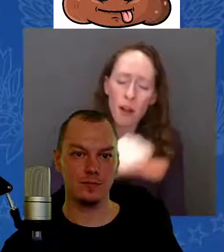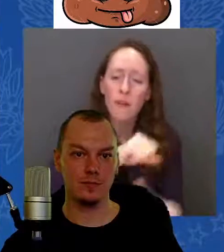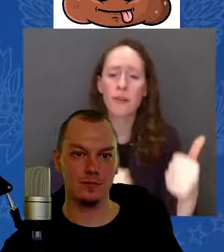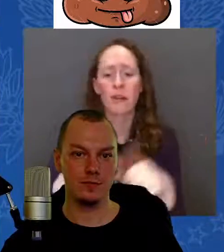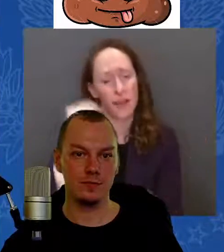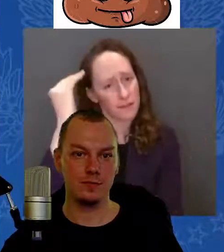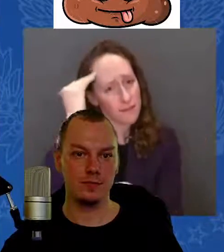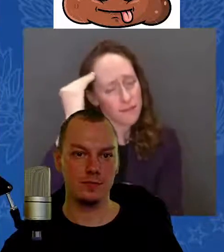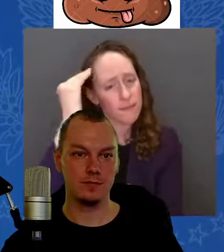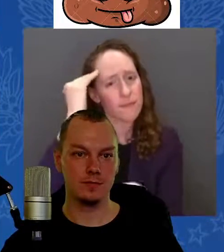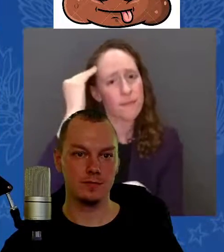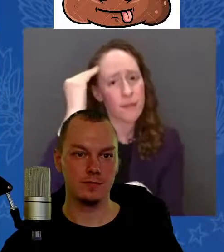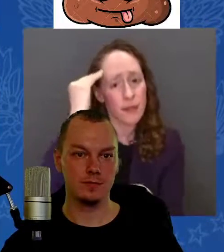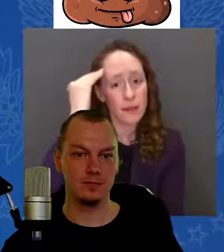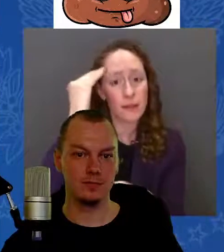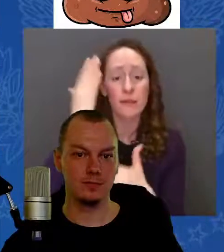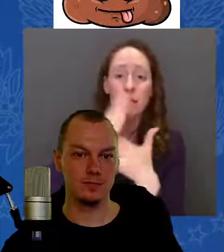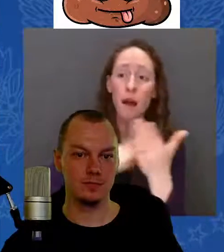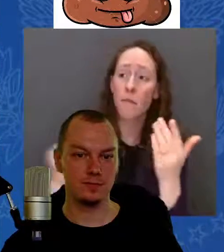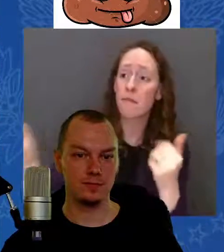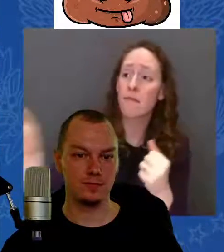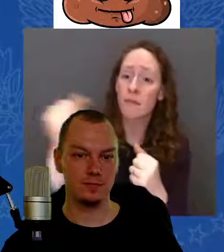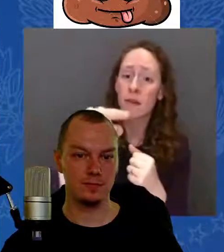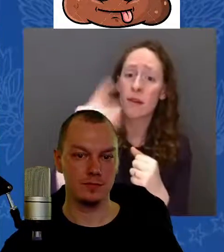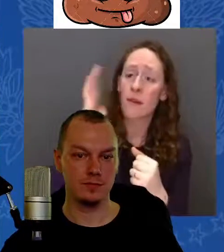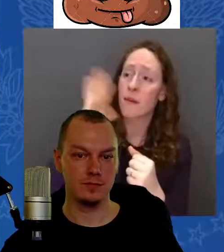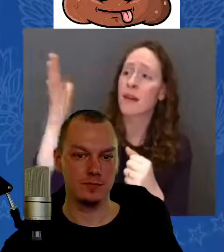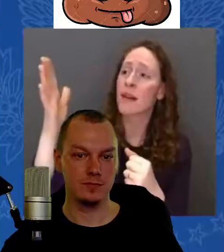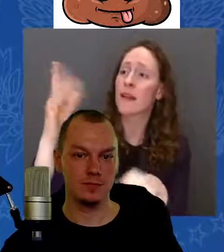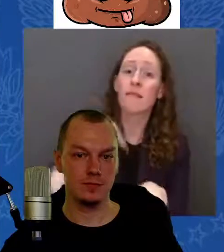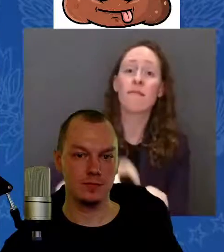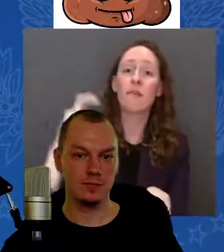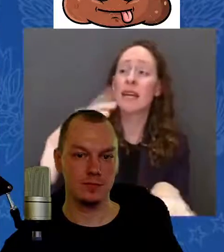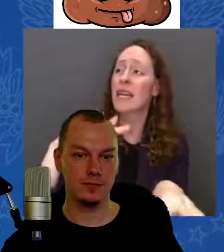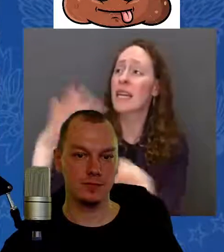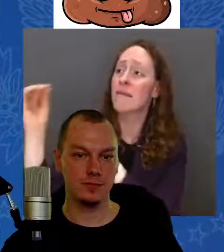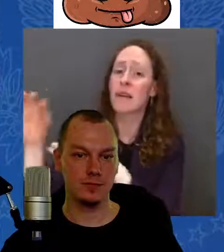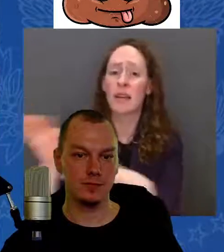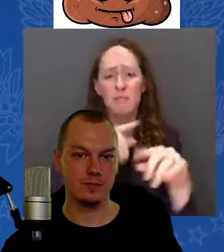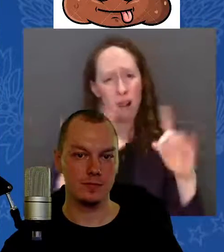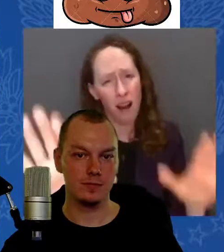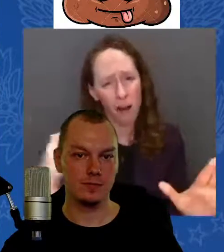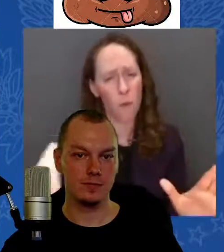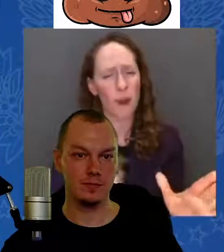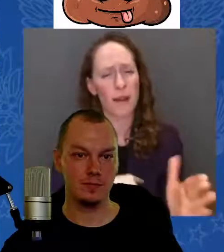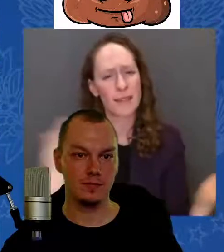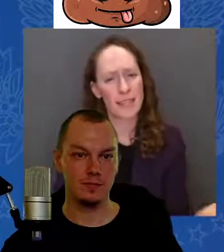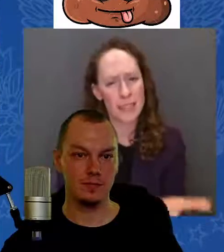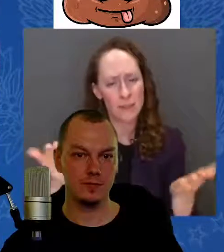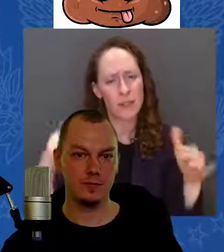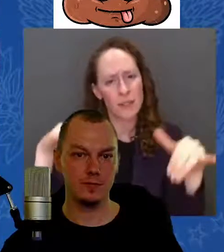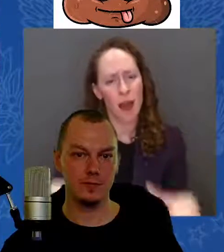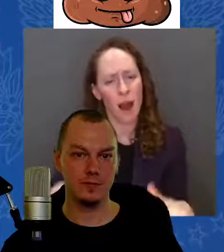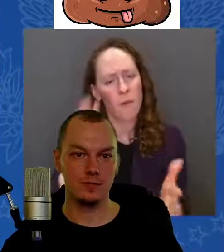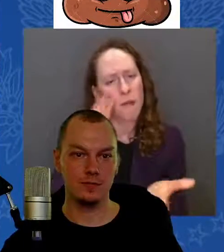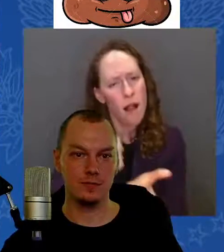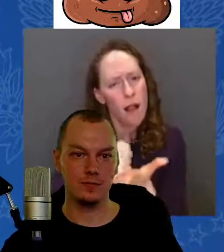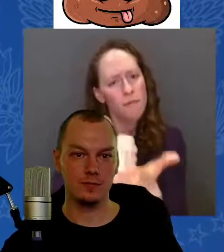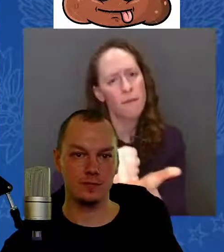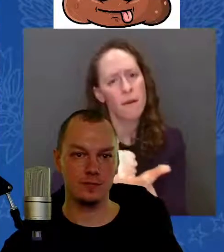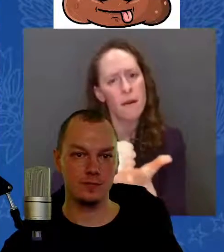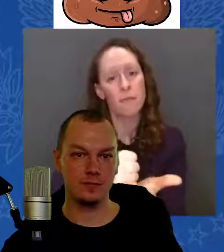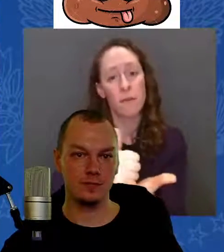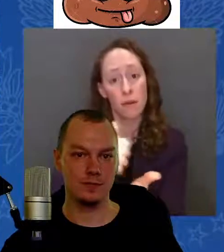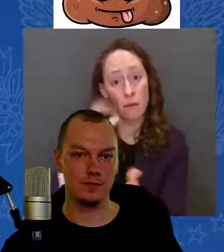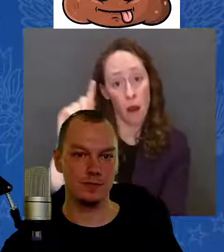on not just the federal and state and local partners, but our nonprofit partners who have joined us